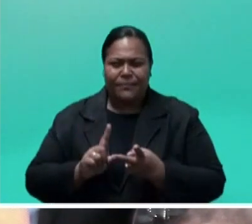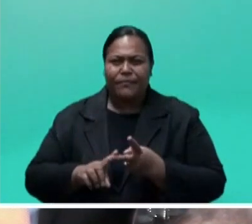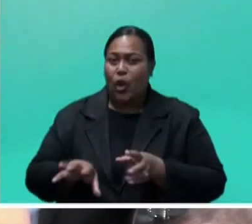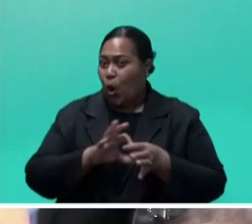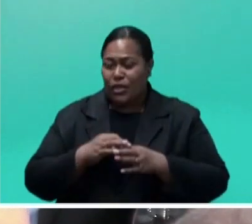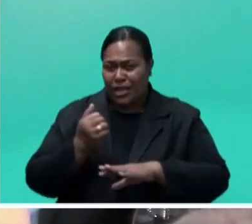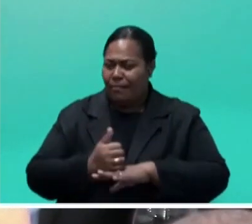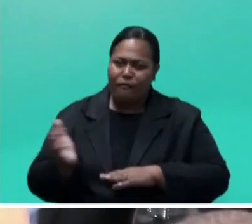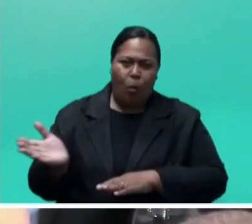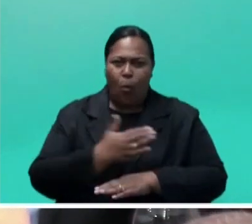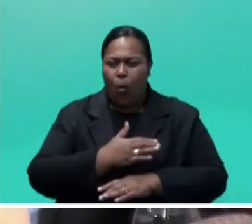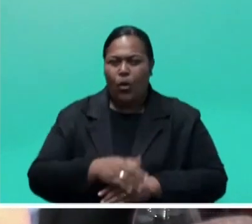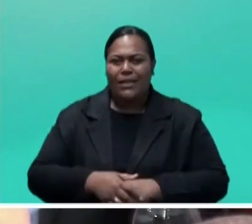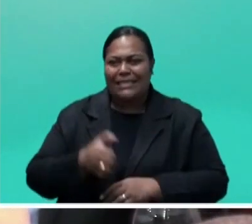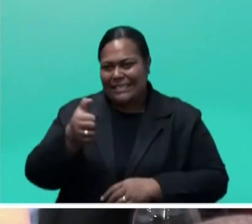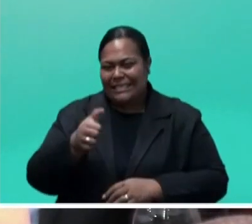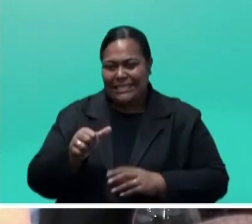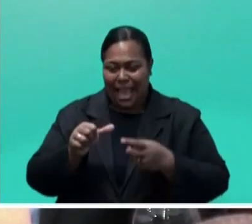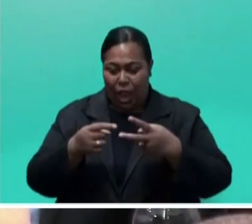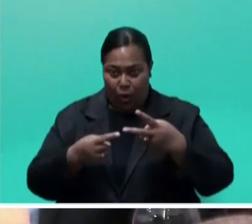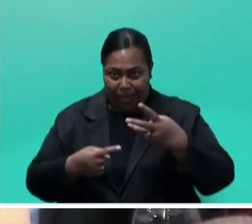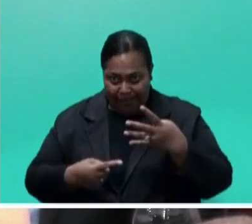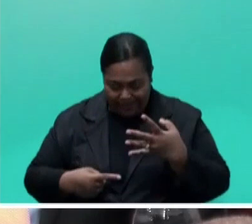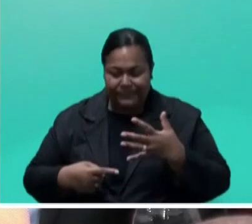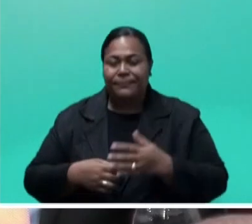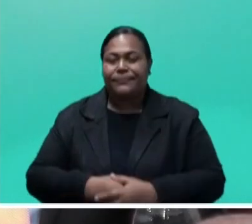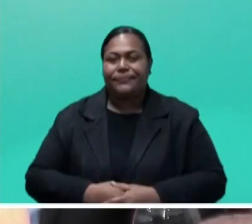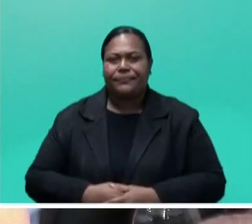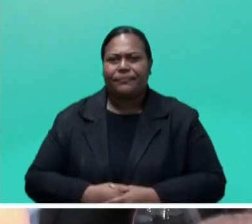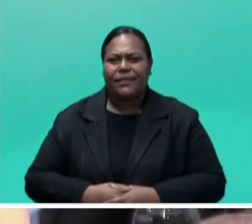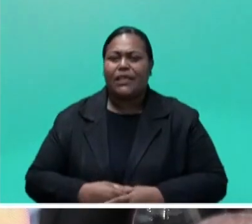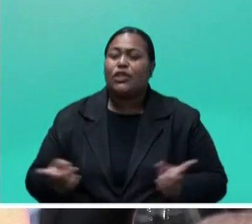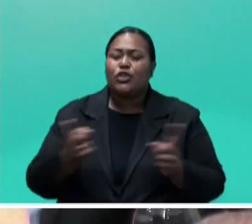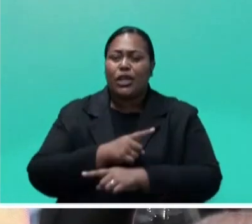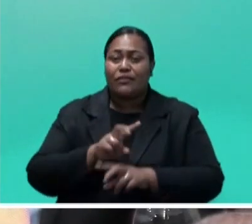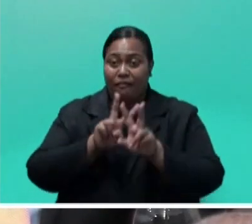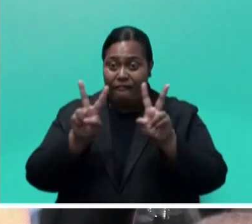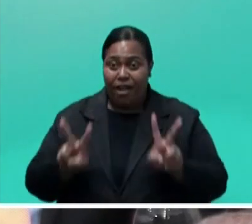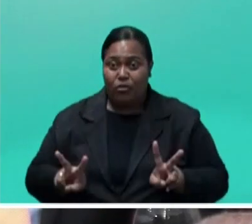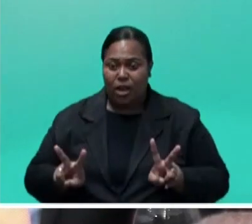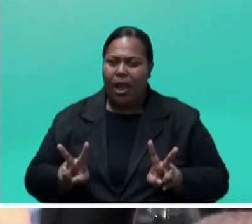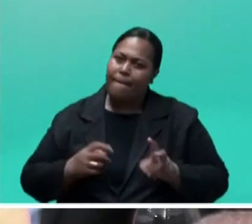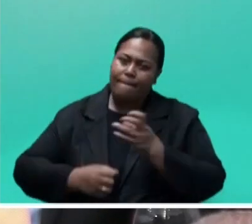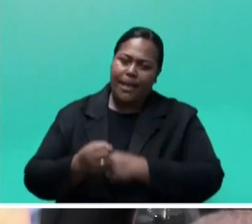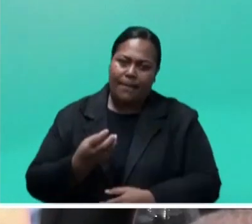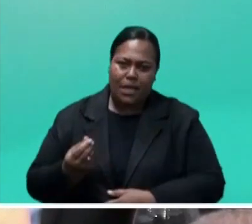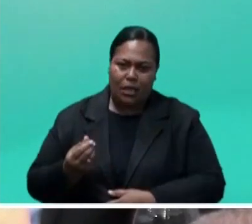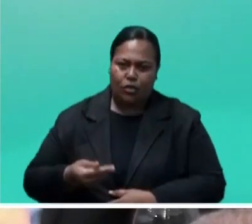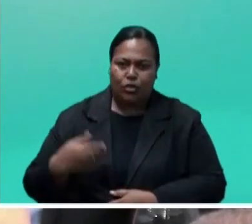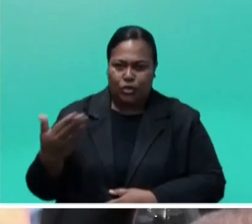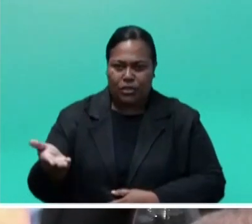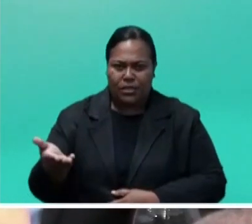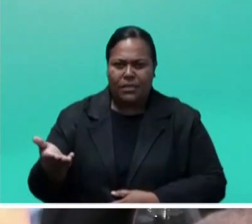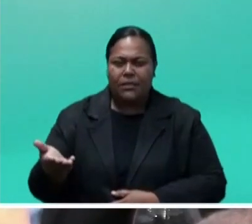those areas, all those 6 areas. There was the conversion of the food voucher to cash to